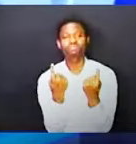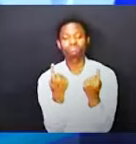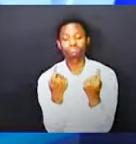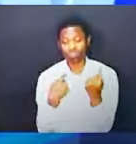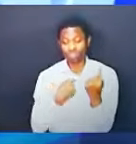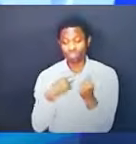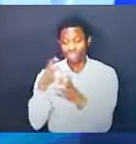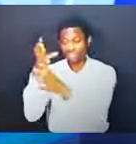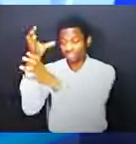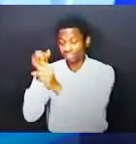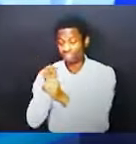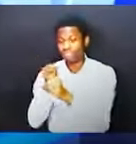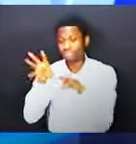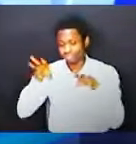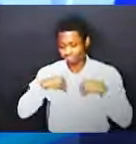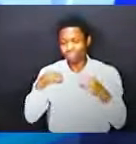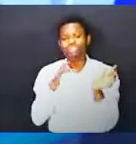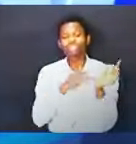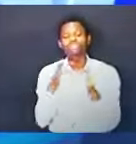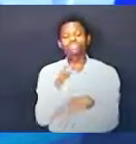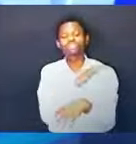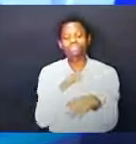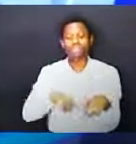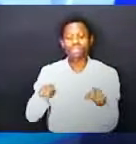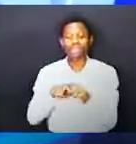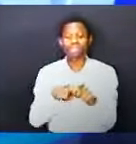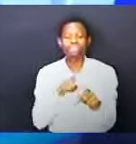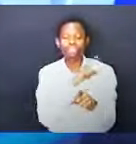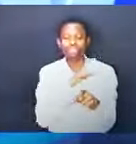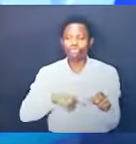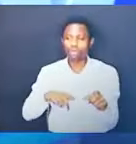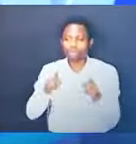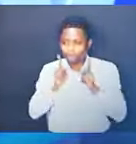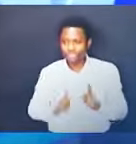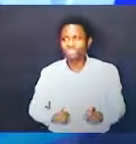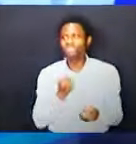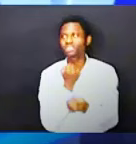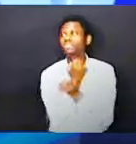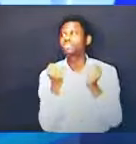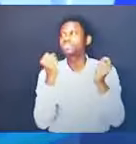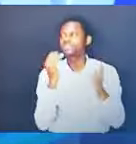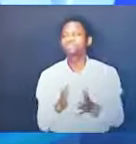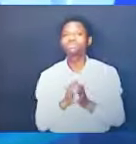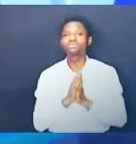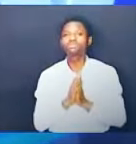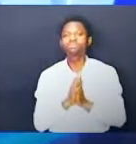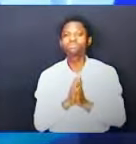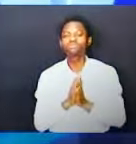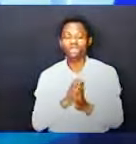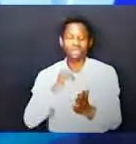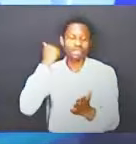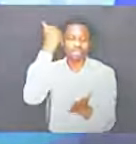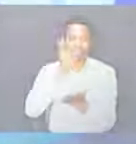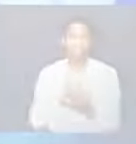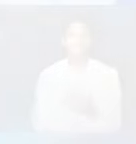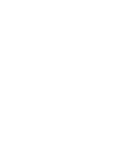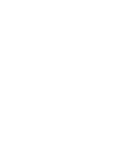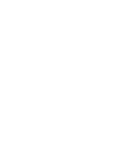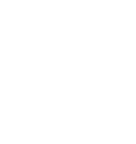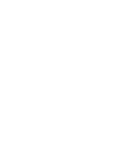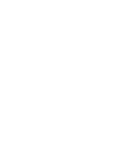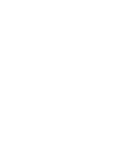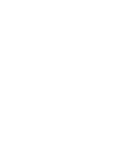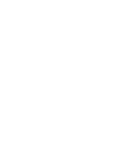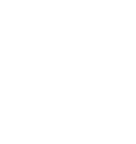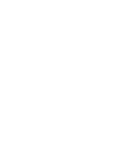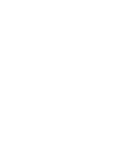accept Jesus Christ as my Lord and personal Savior. Amen. Amen.